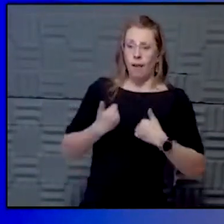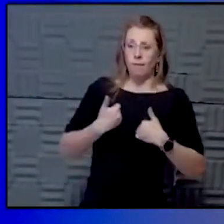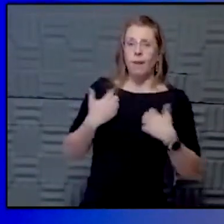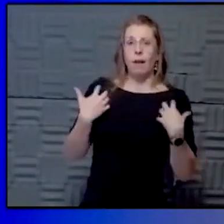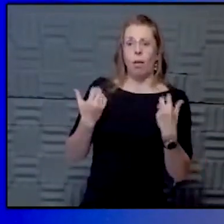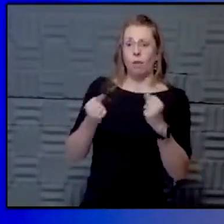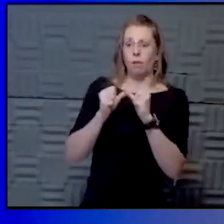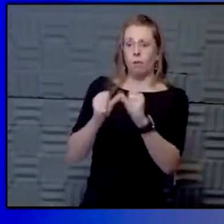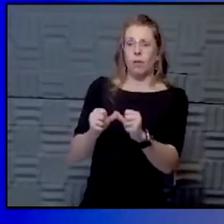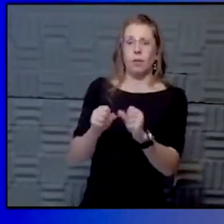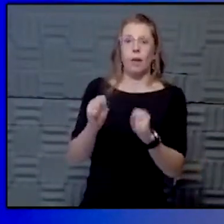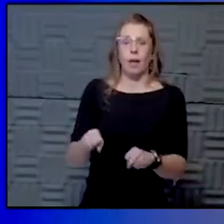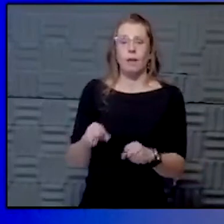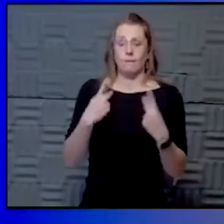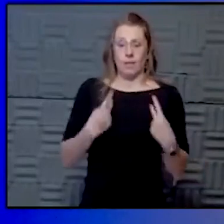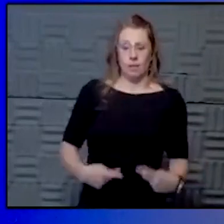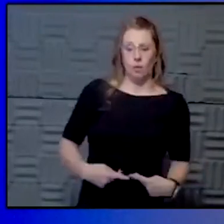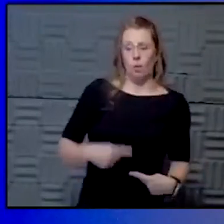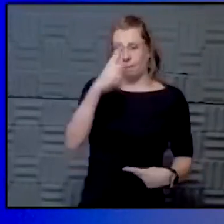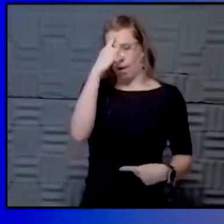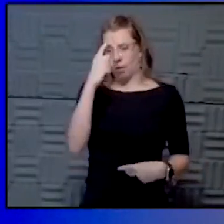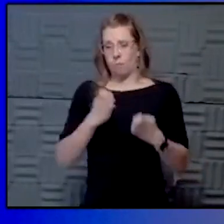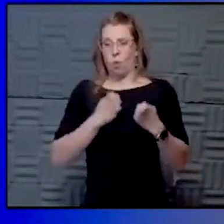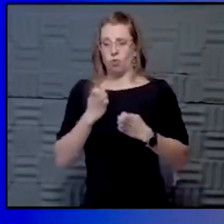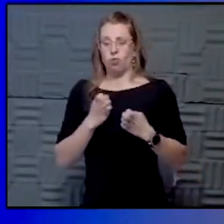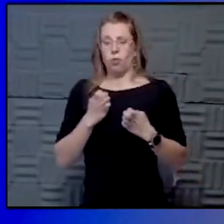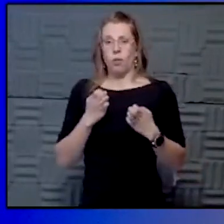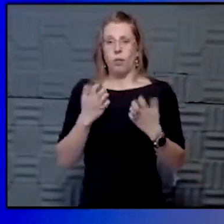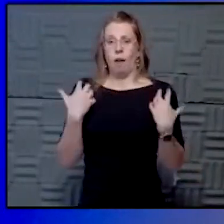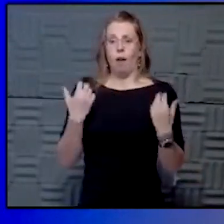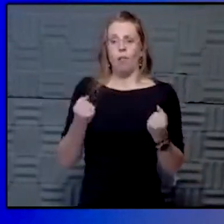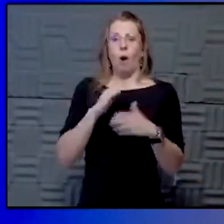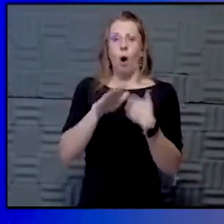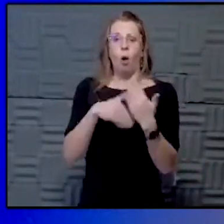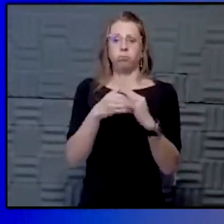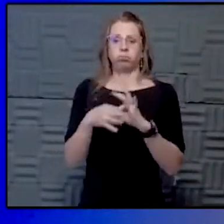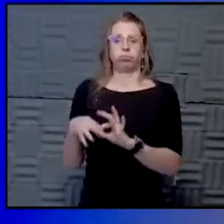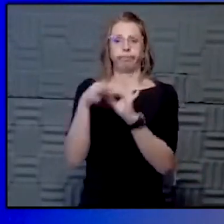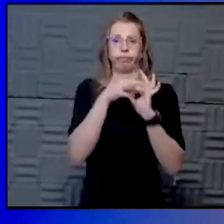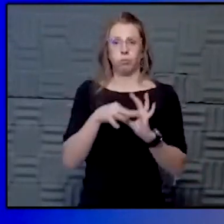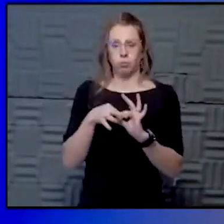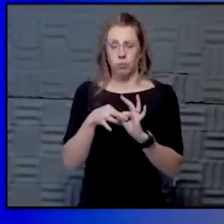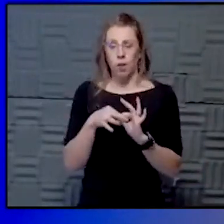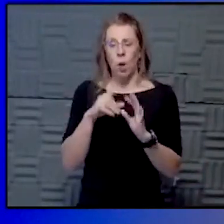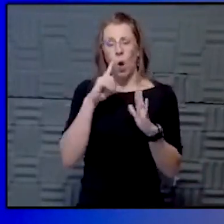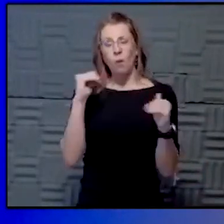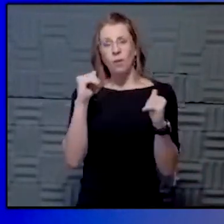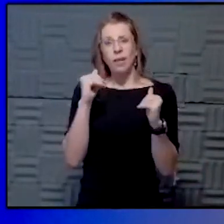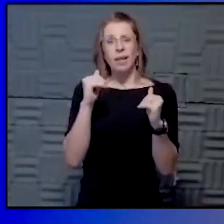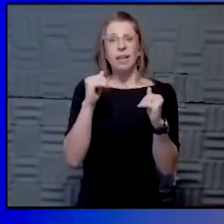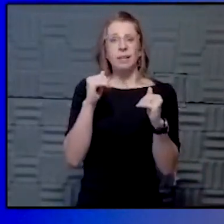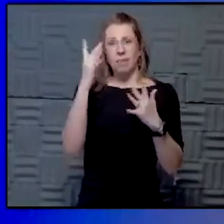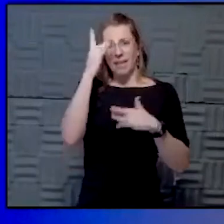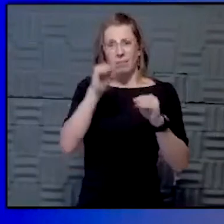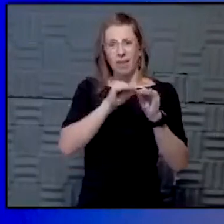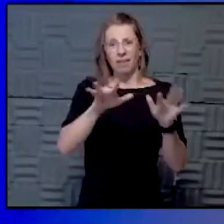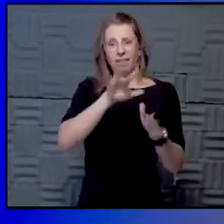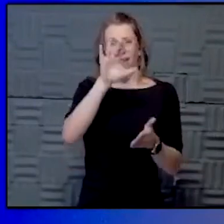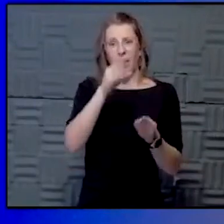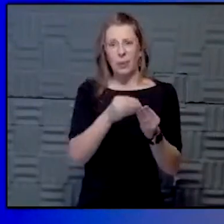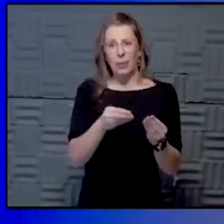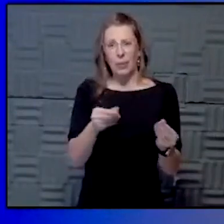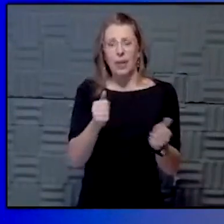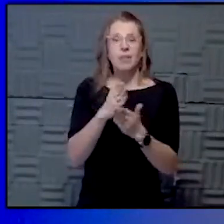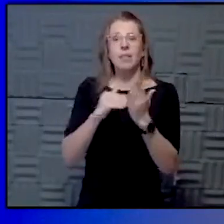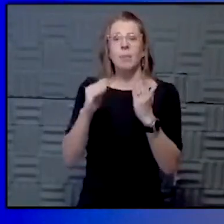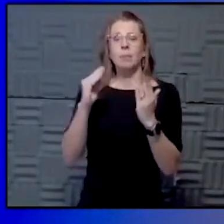all combined: physical health, mental health, emotional health. Hopefully we are moving out of this pandemic. Hopefully some of those issues will get